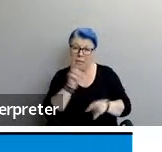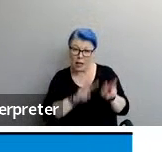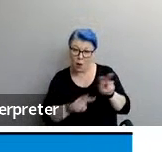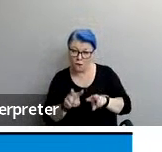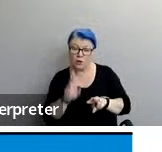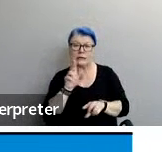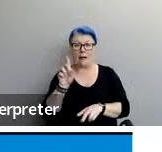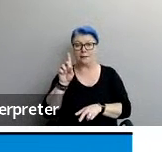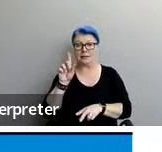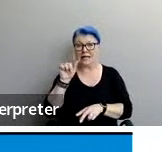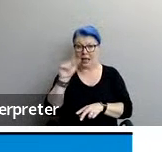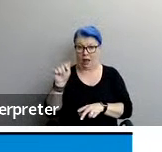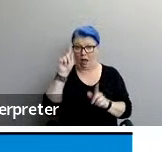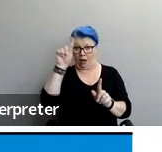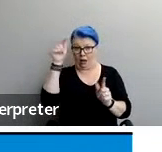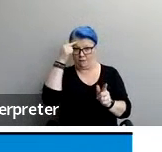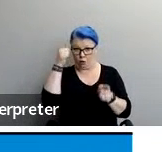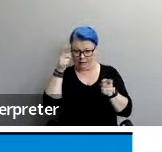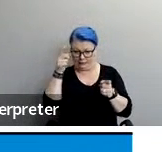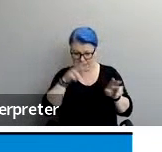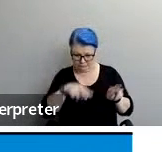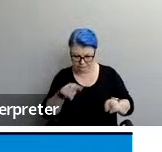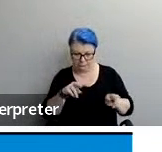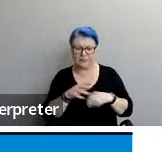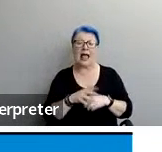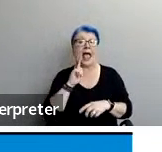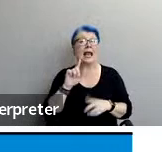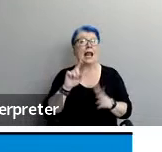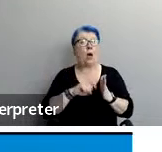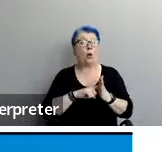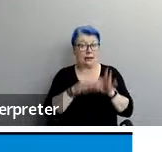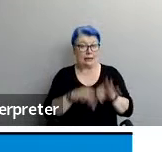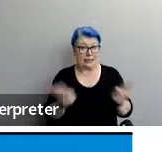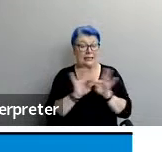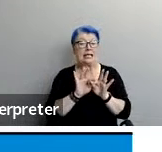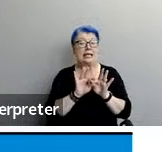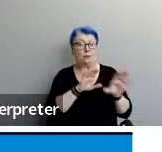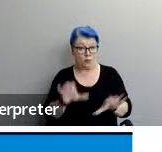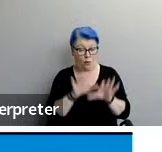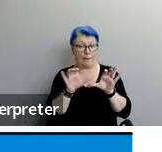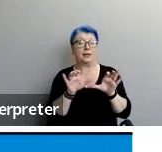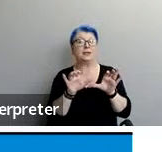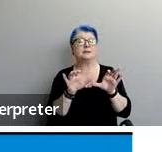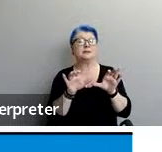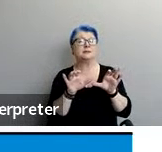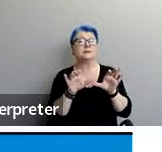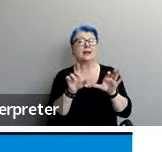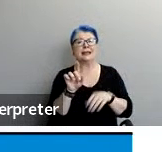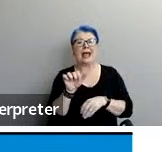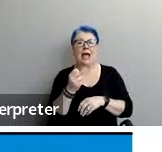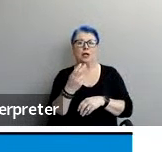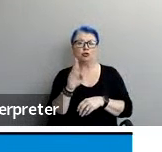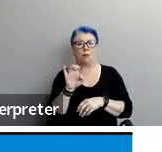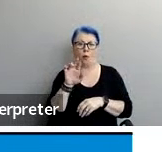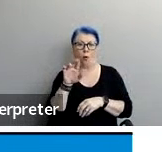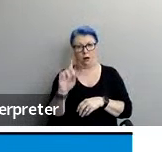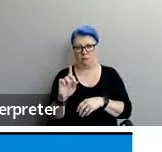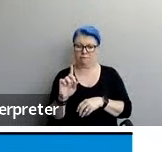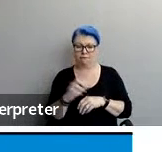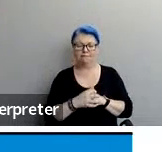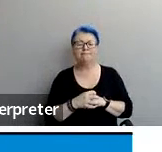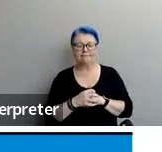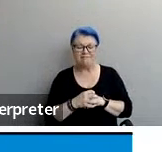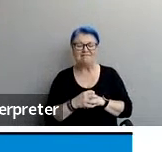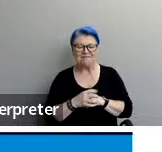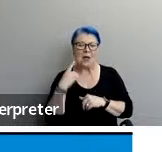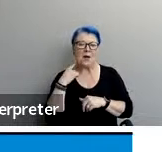governance. And then continuing to work on our key performance indicator dashboard, which we are hoping to bring to you in the fall. So we